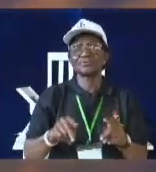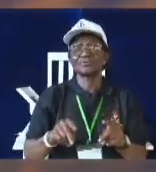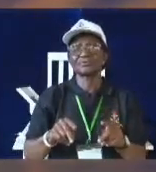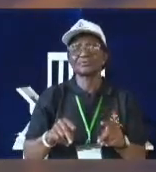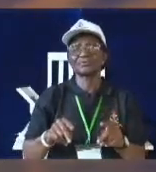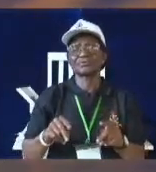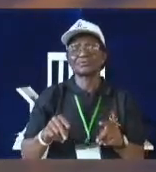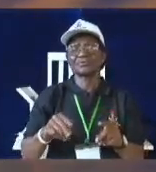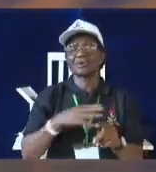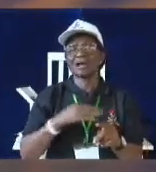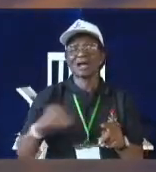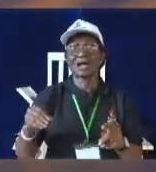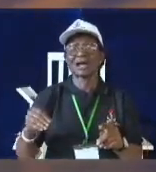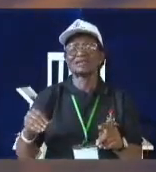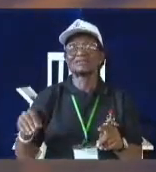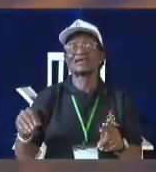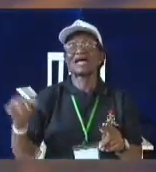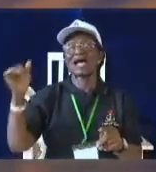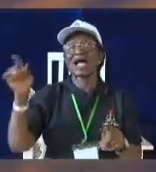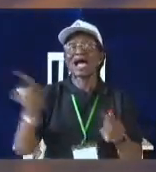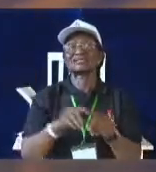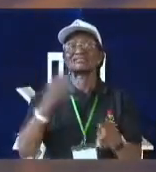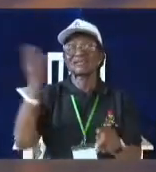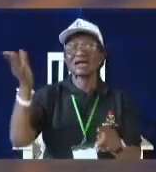and as their representative to you.